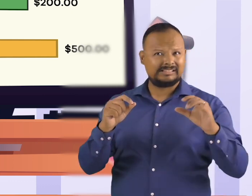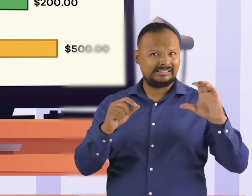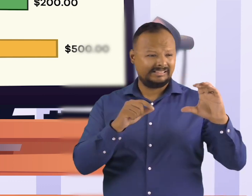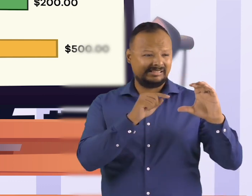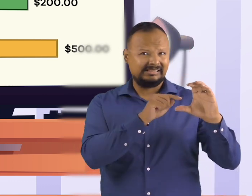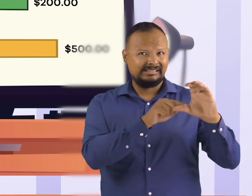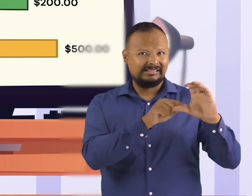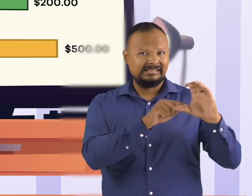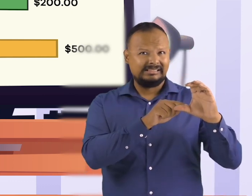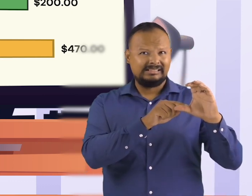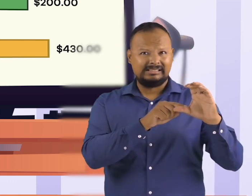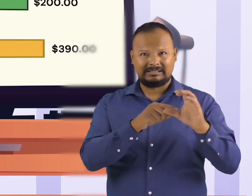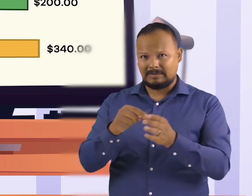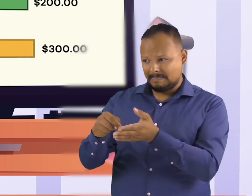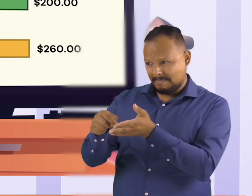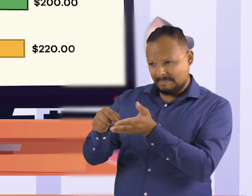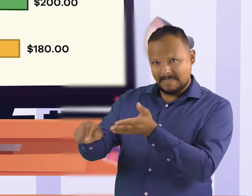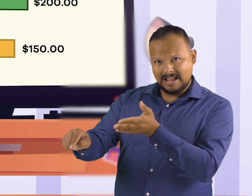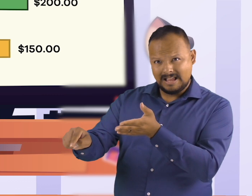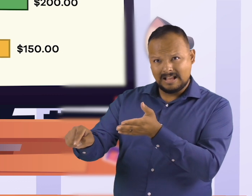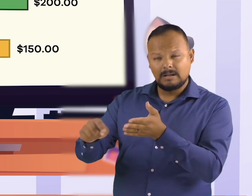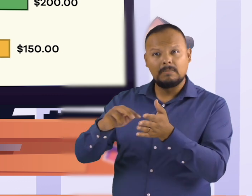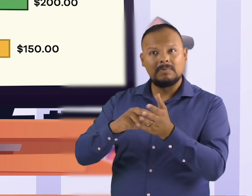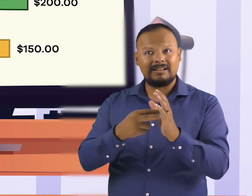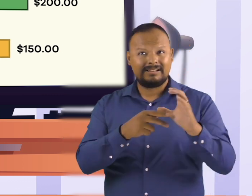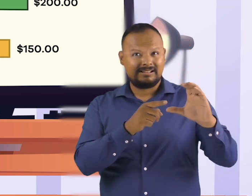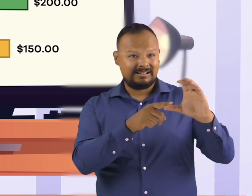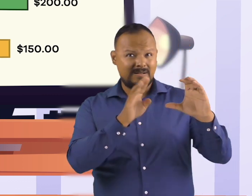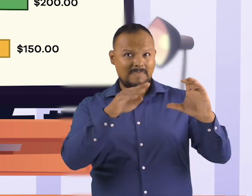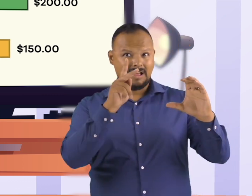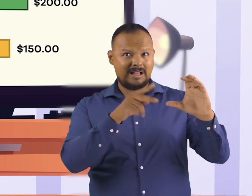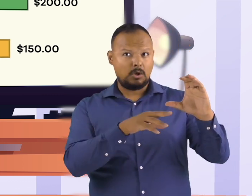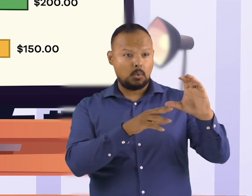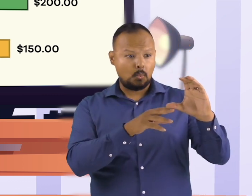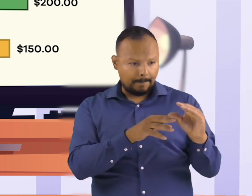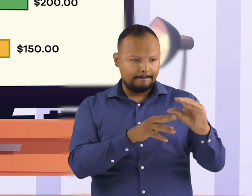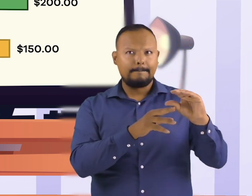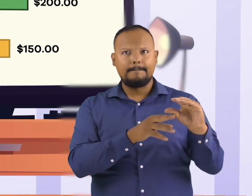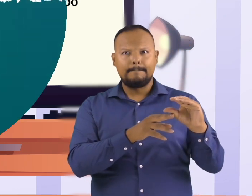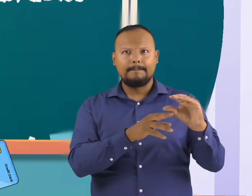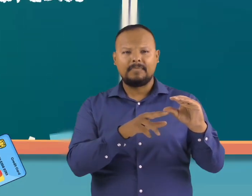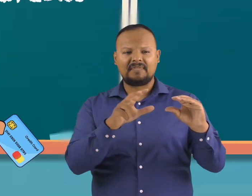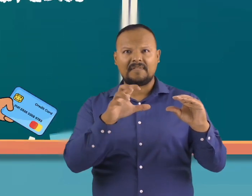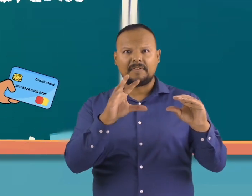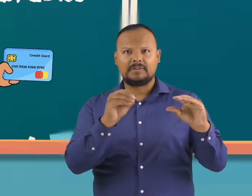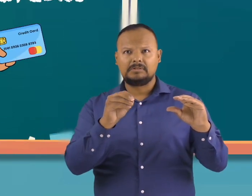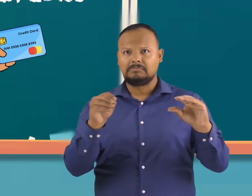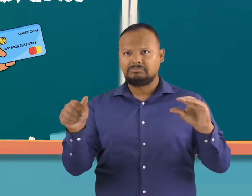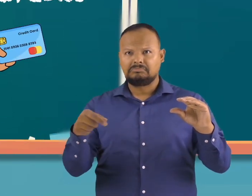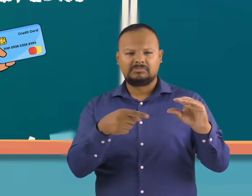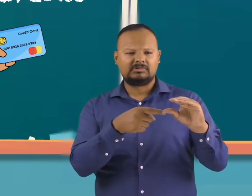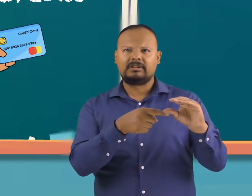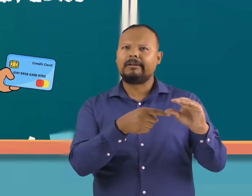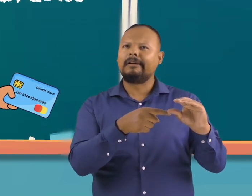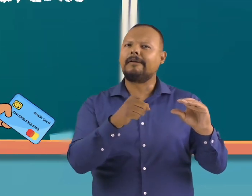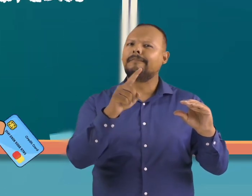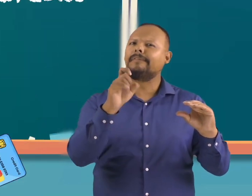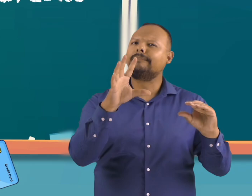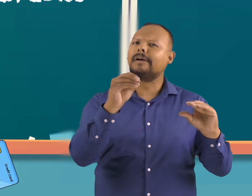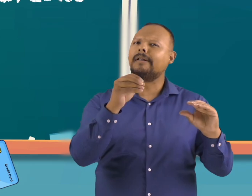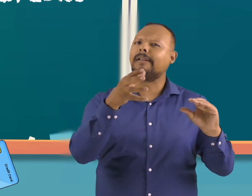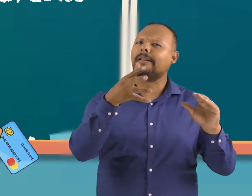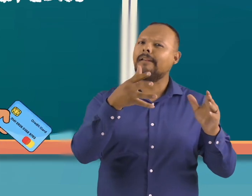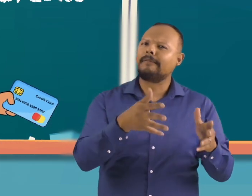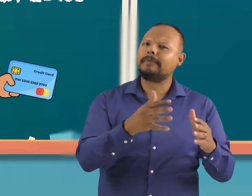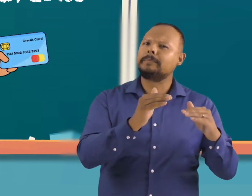500 down to 150 dollars hmm that is a